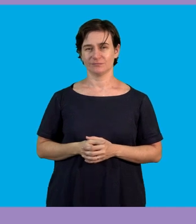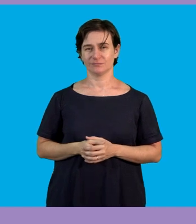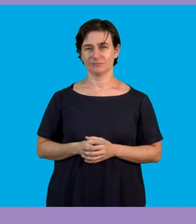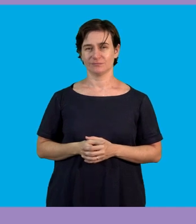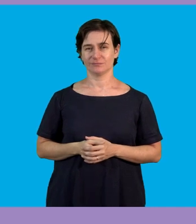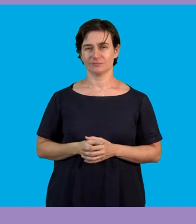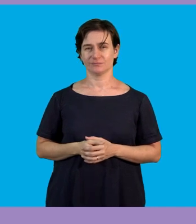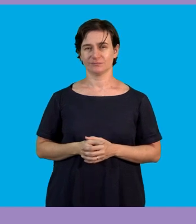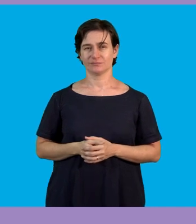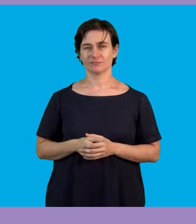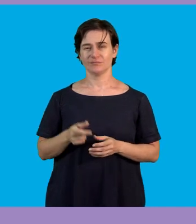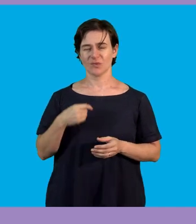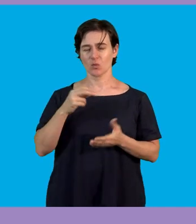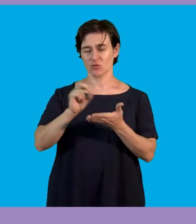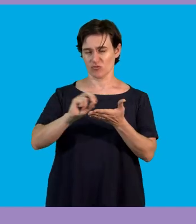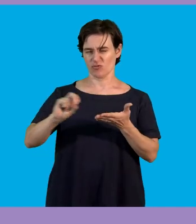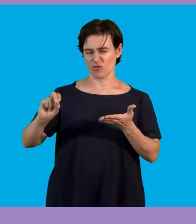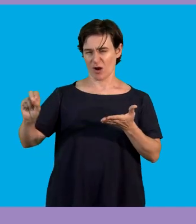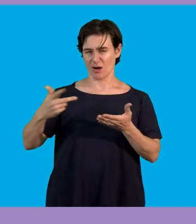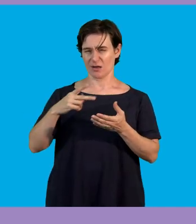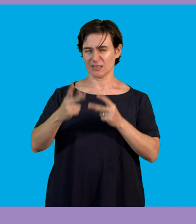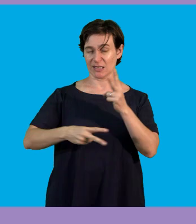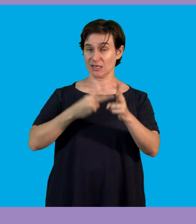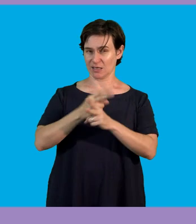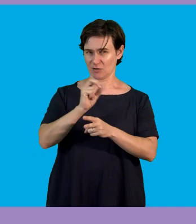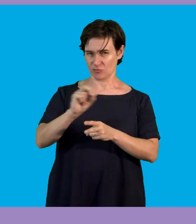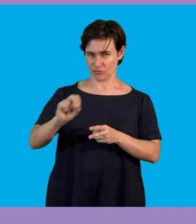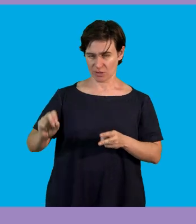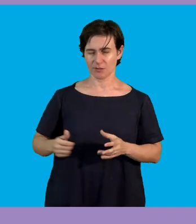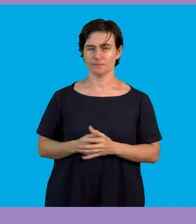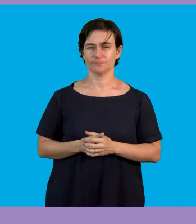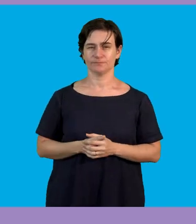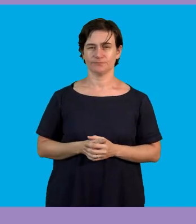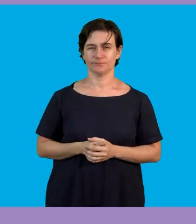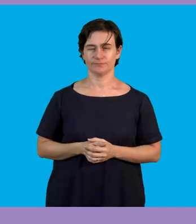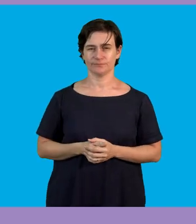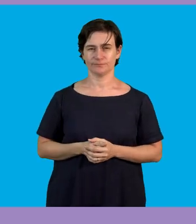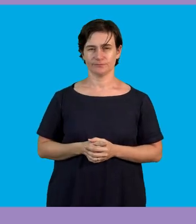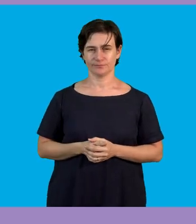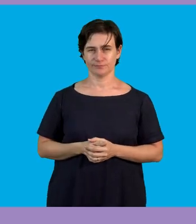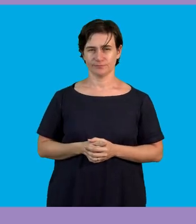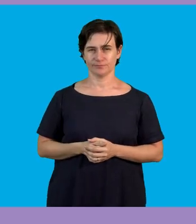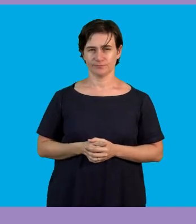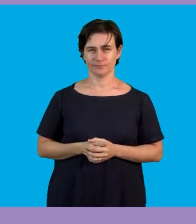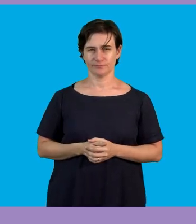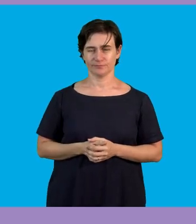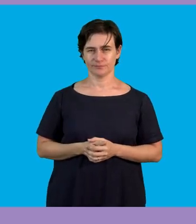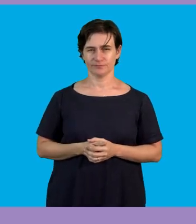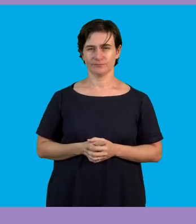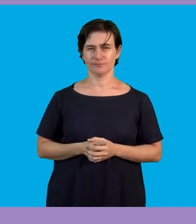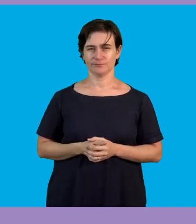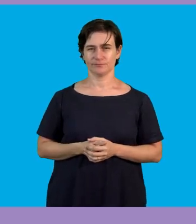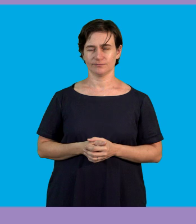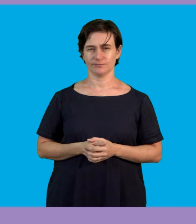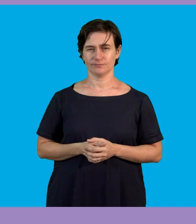squared. Let's write that in a way that we understand it. It would be 16 minus 6x squared